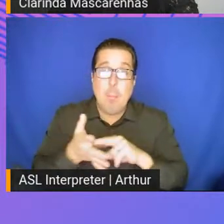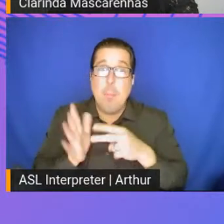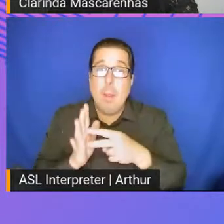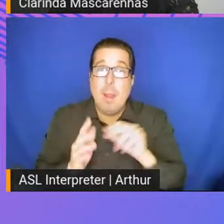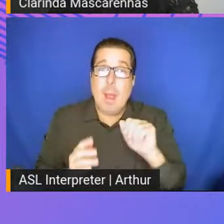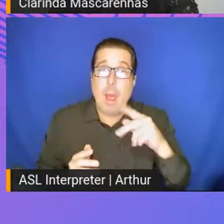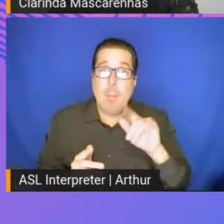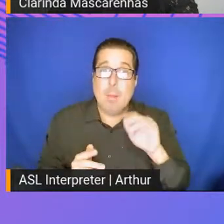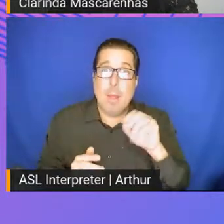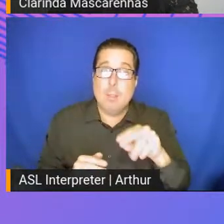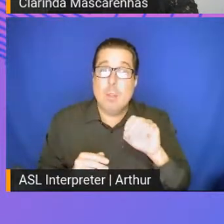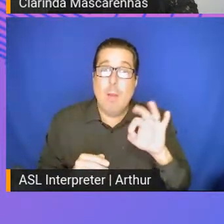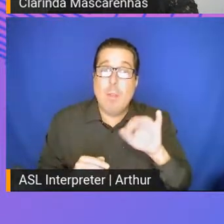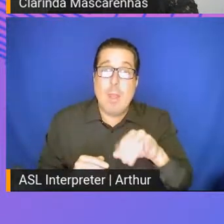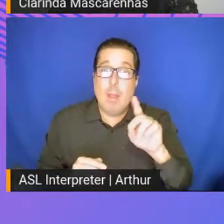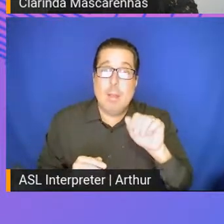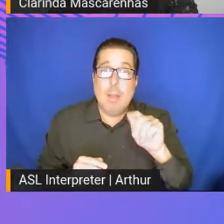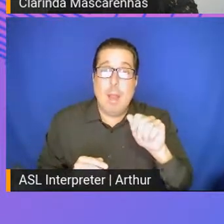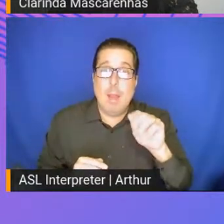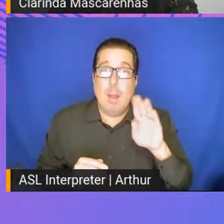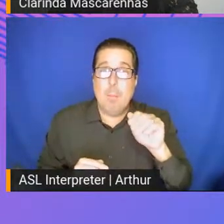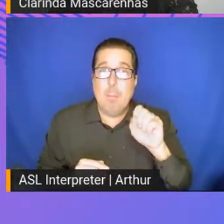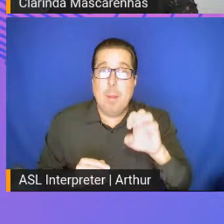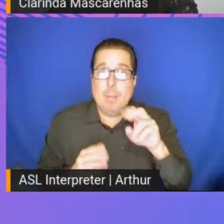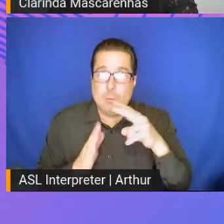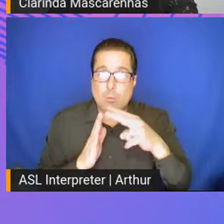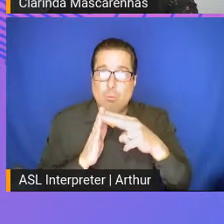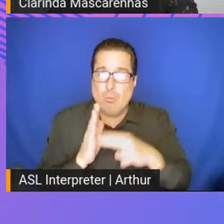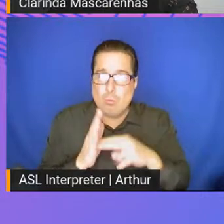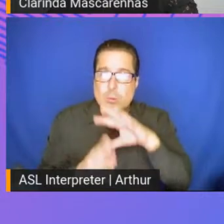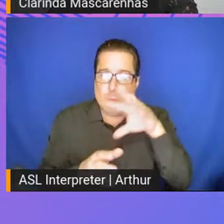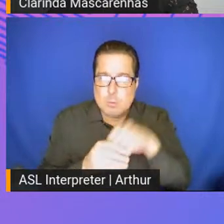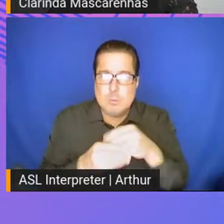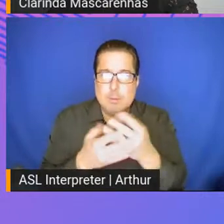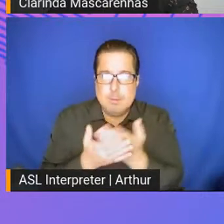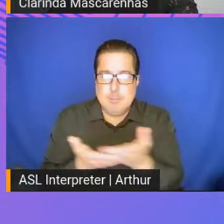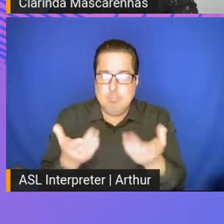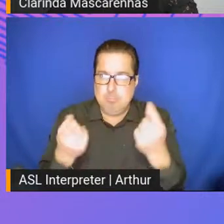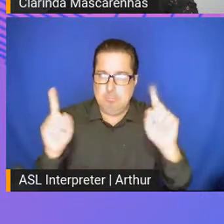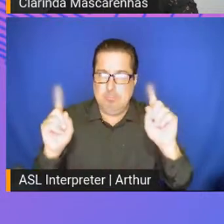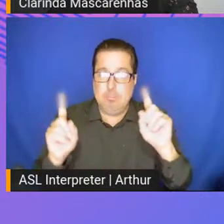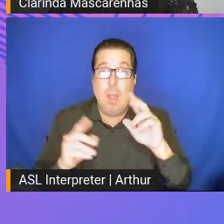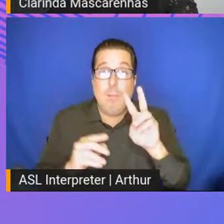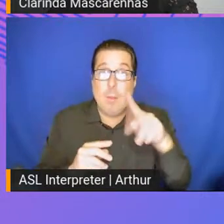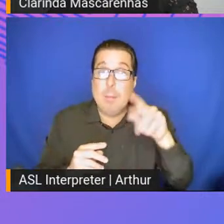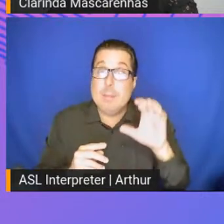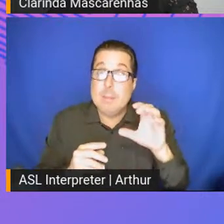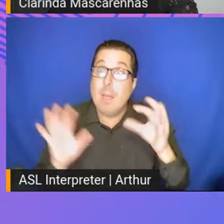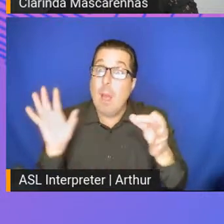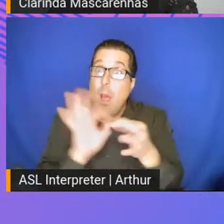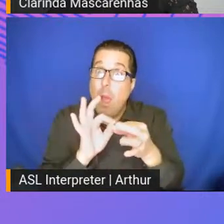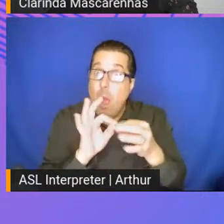the database read communication succeeded and VPC networking works.